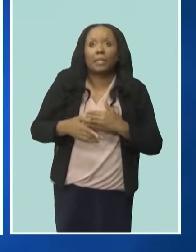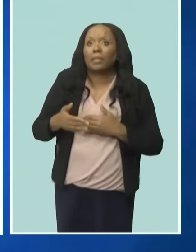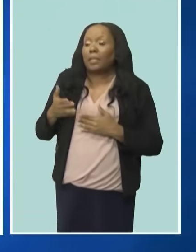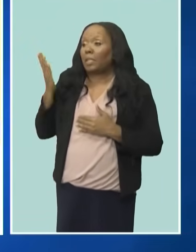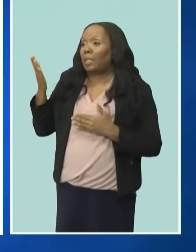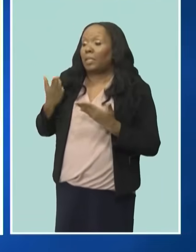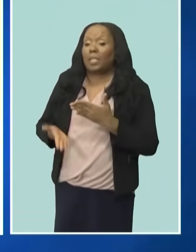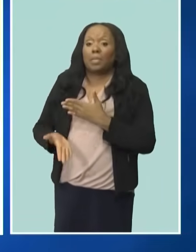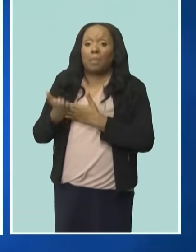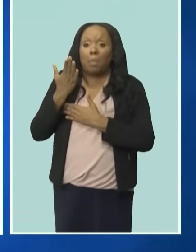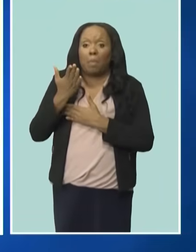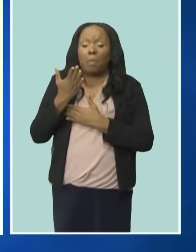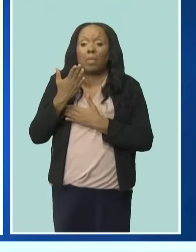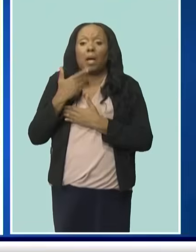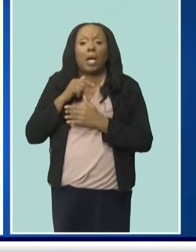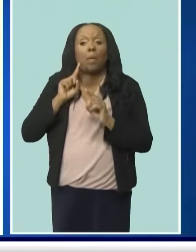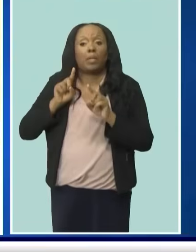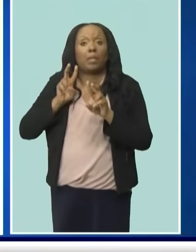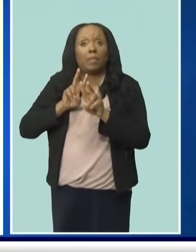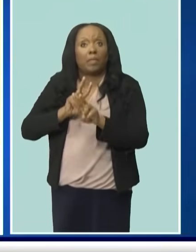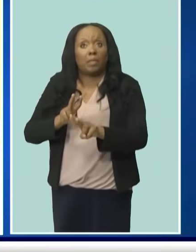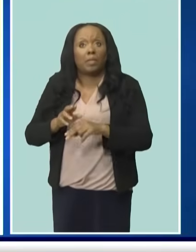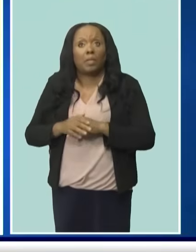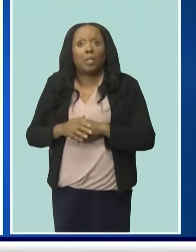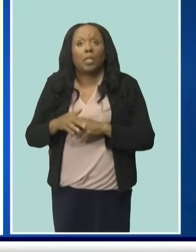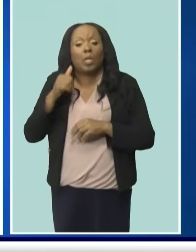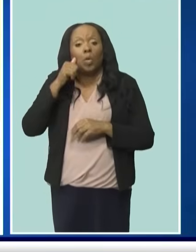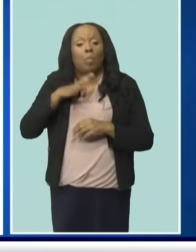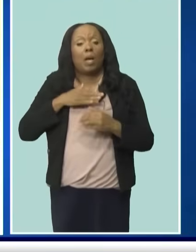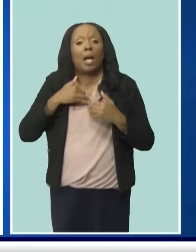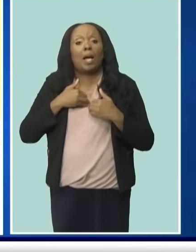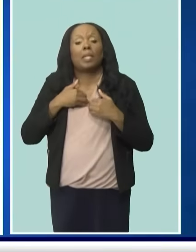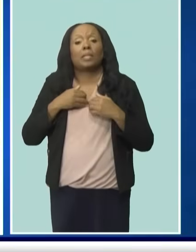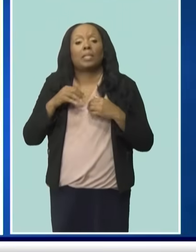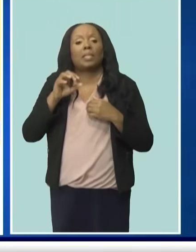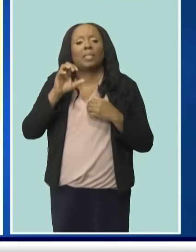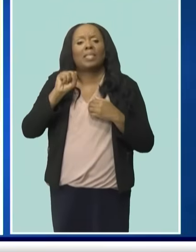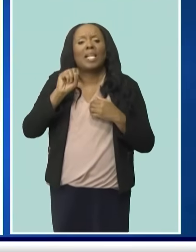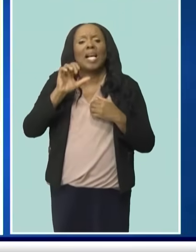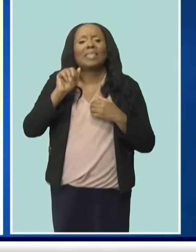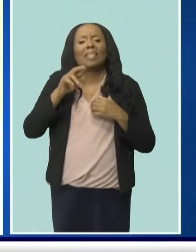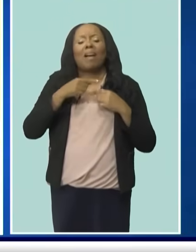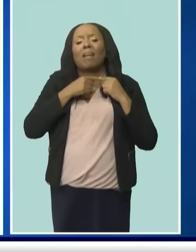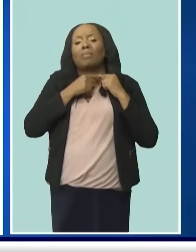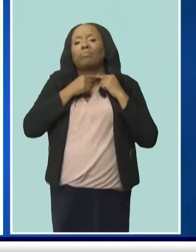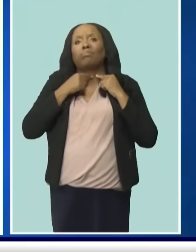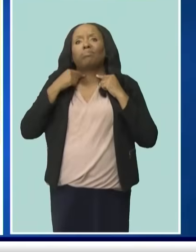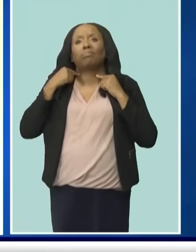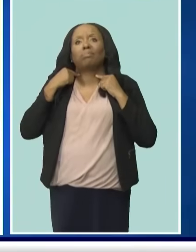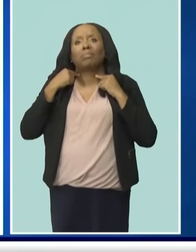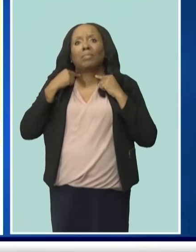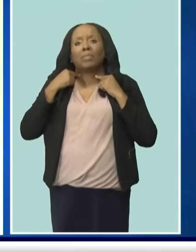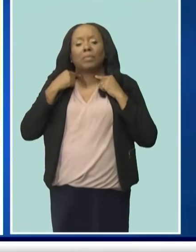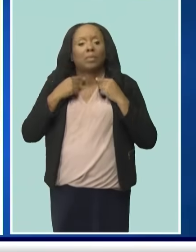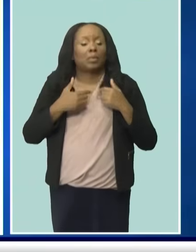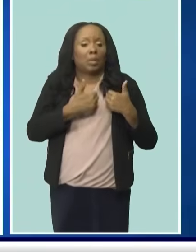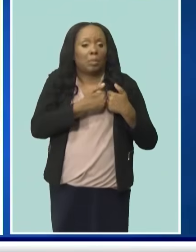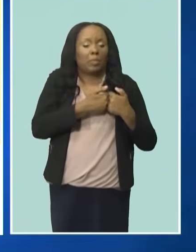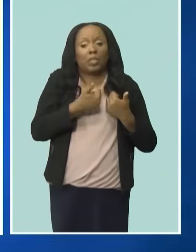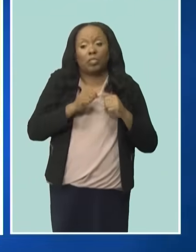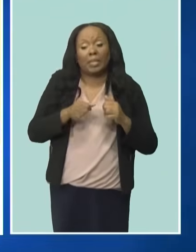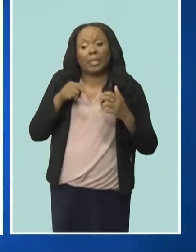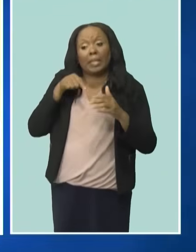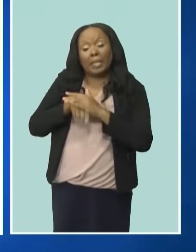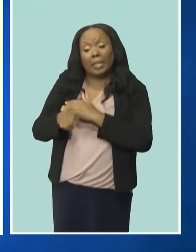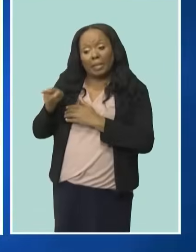morning. The person who sat very close to me carries a scar across her neck because her partner tried to kill her. And she tells